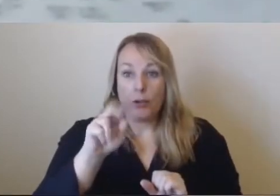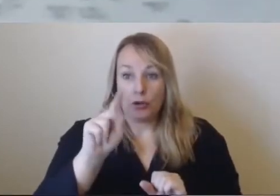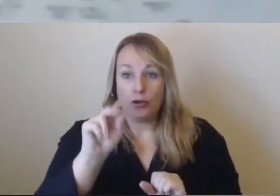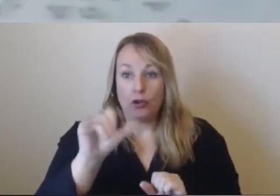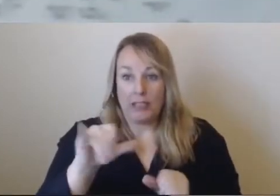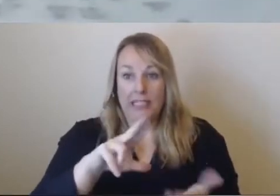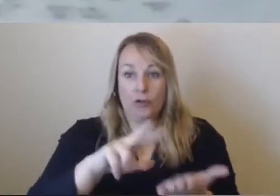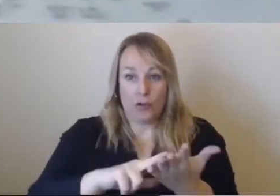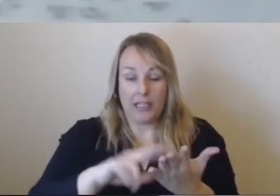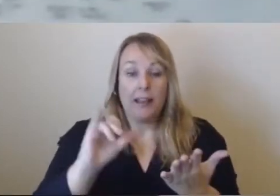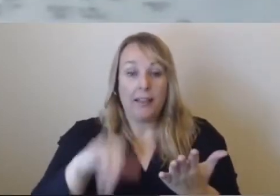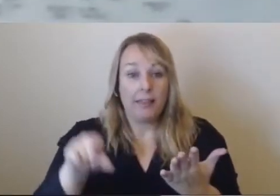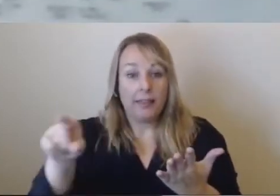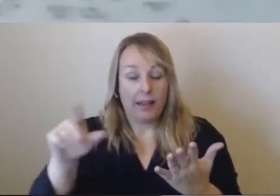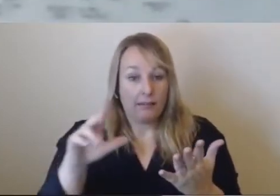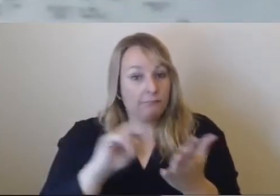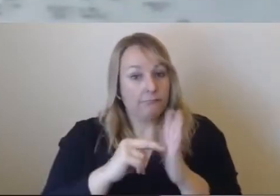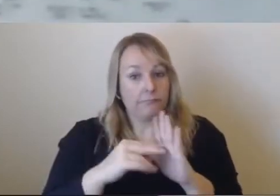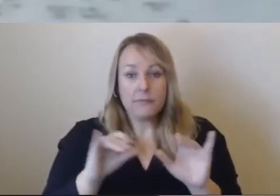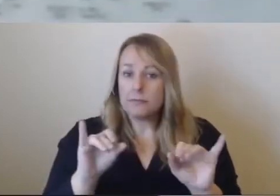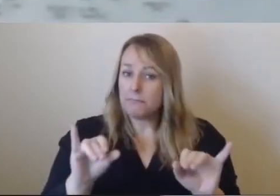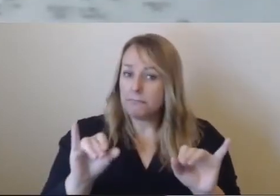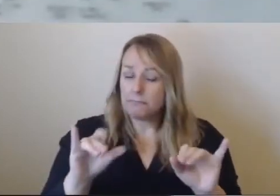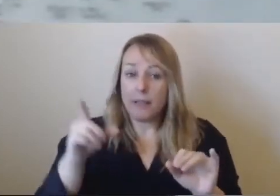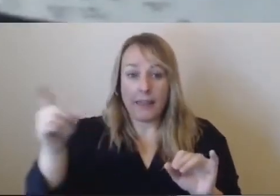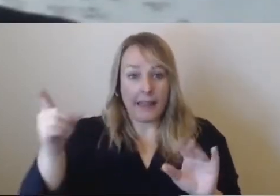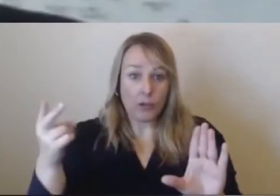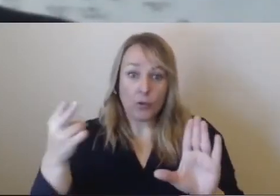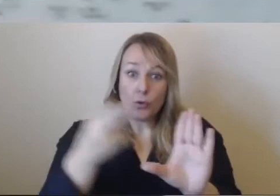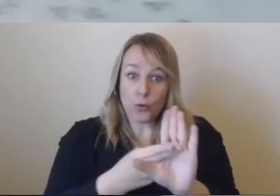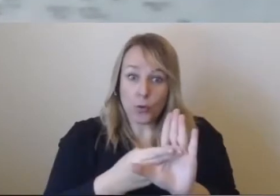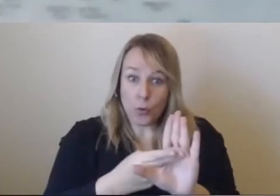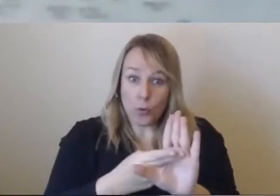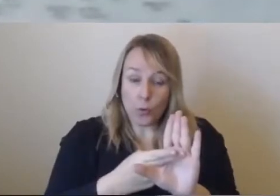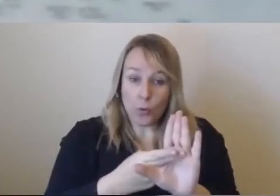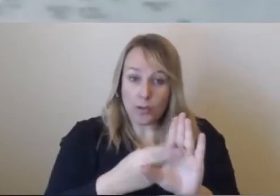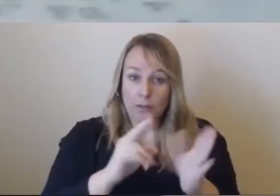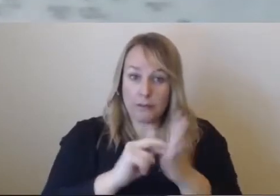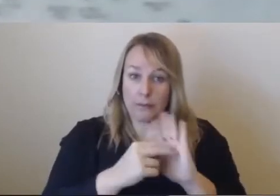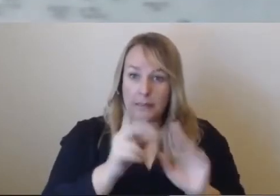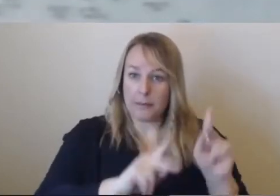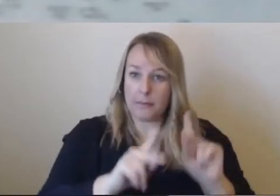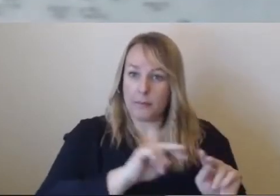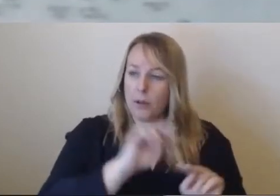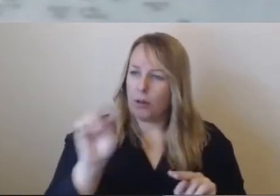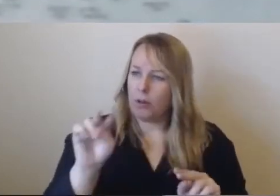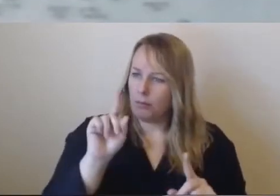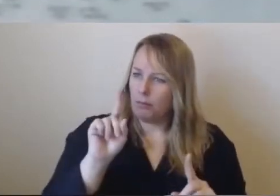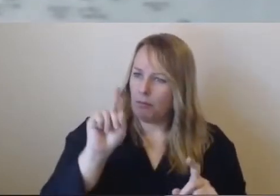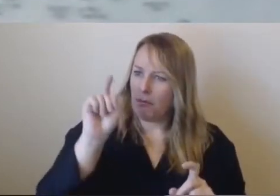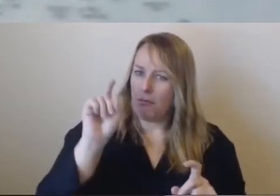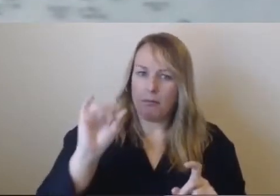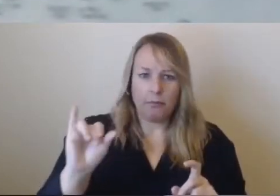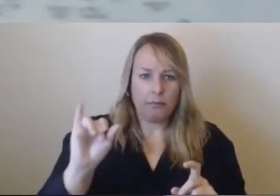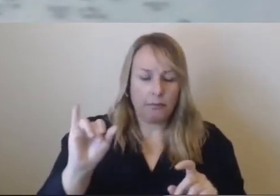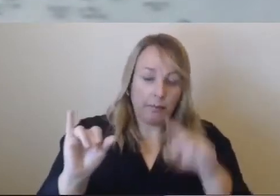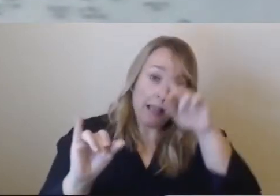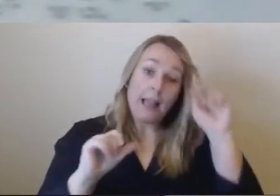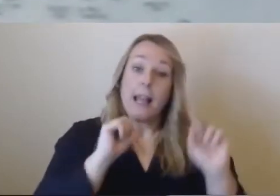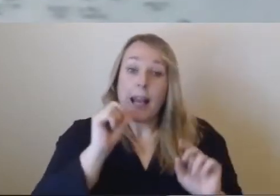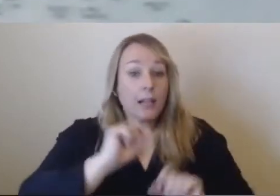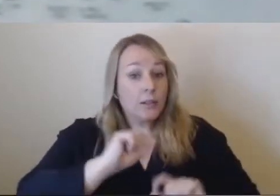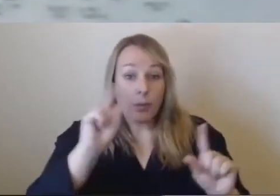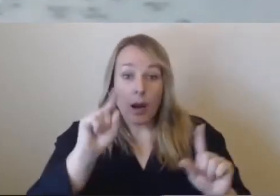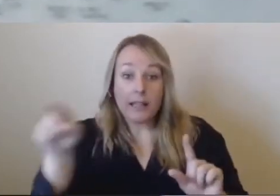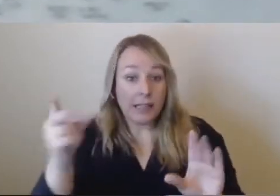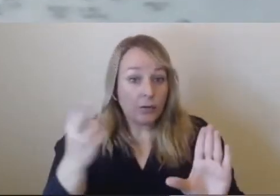treaty regime. And when it joined the Arms Trade Treaty, it raised a number of eyebrows, and we were not surprised to see that China joined the Arms Trade